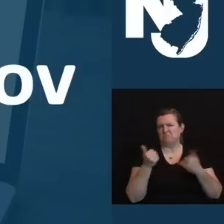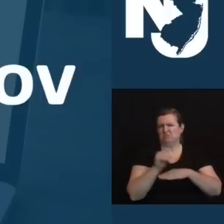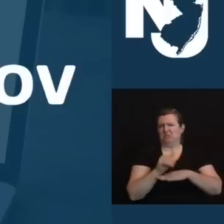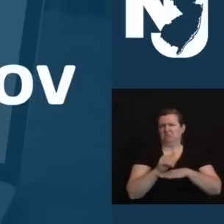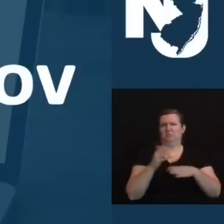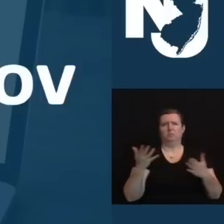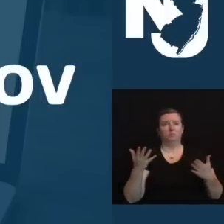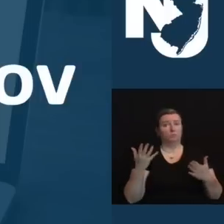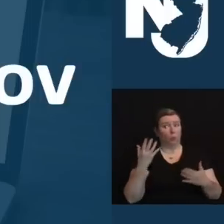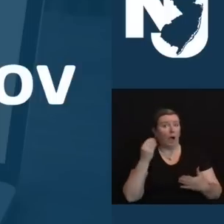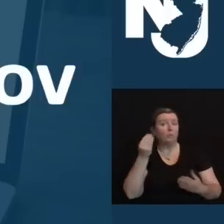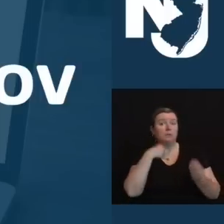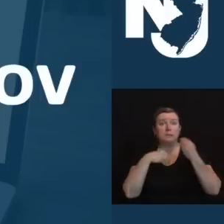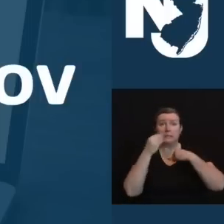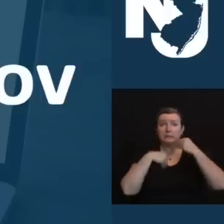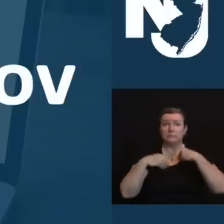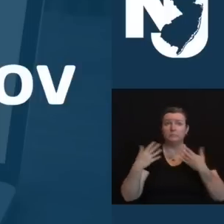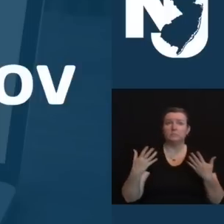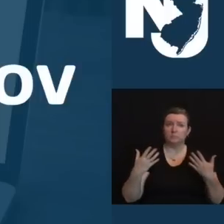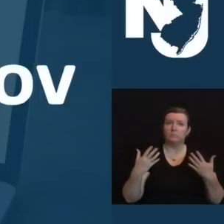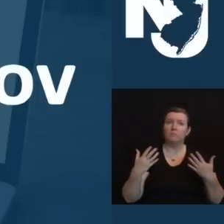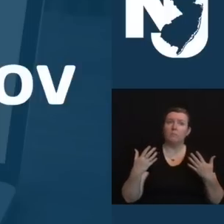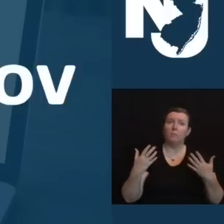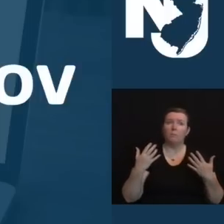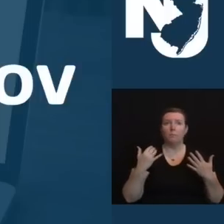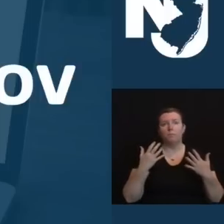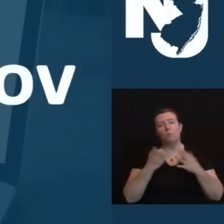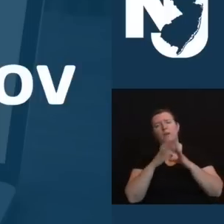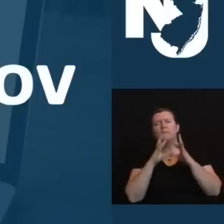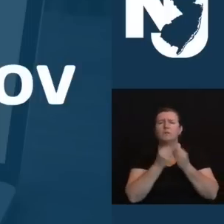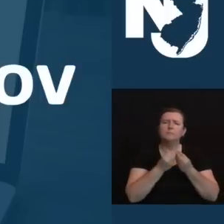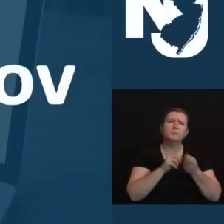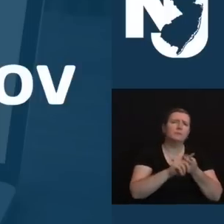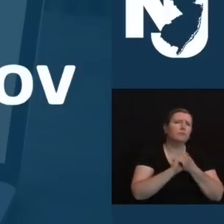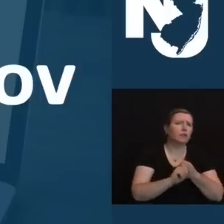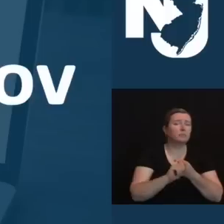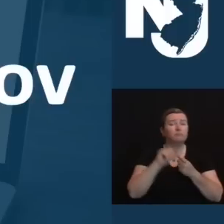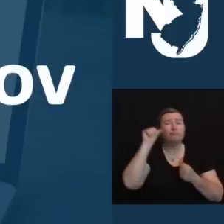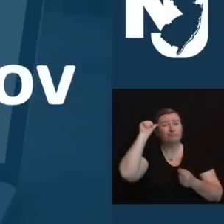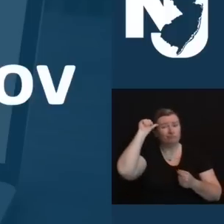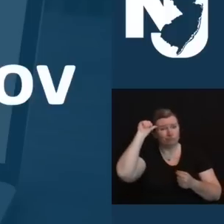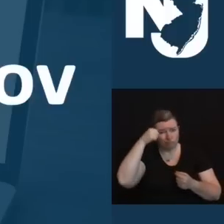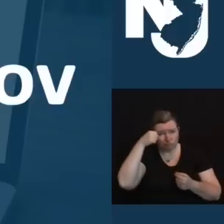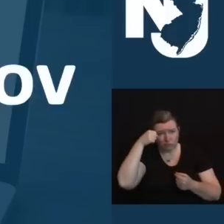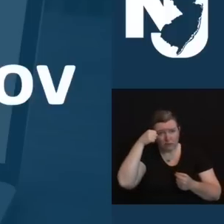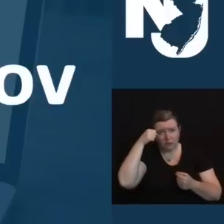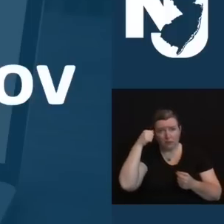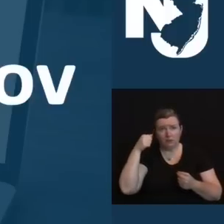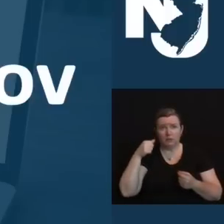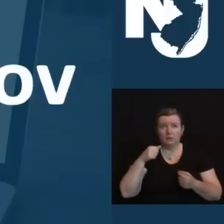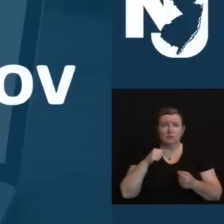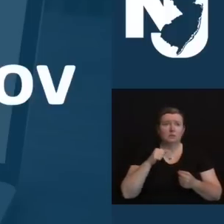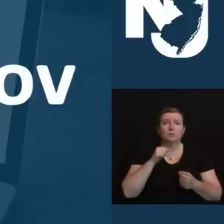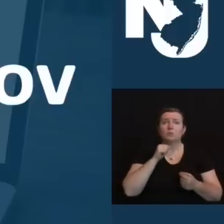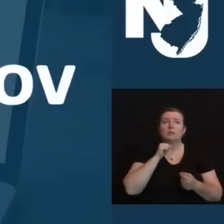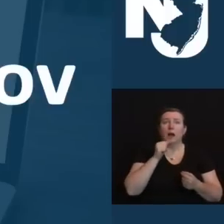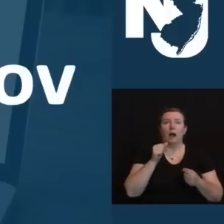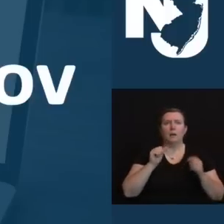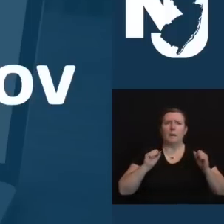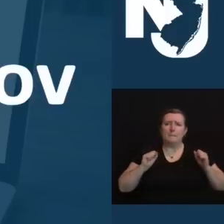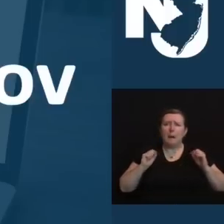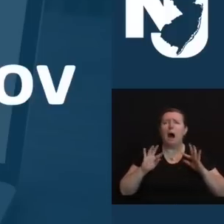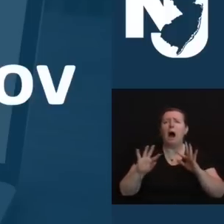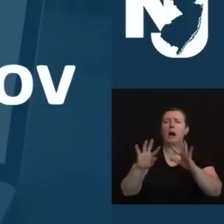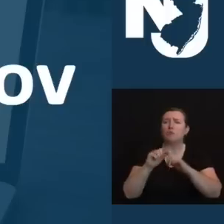exceptional meal with family or friends, remember that we cannot let our guards down. Don't crowd around bars and keep your face